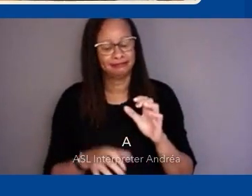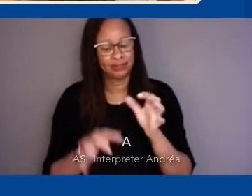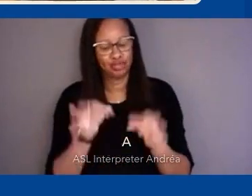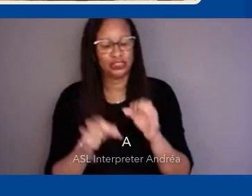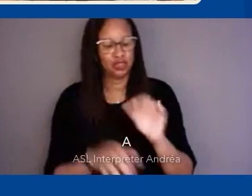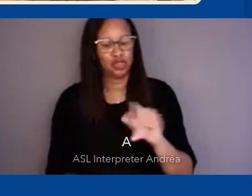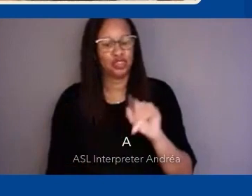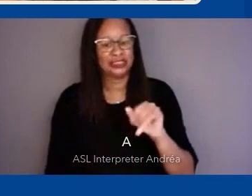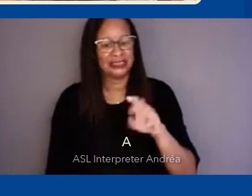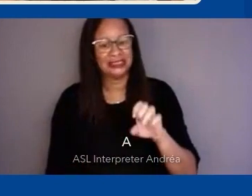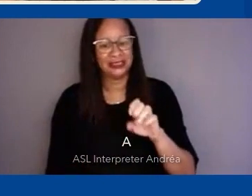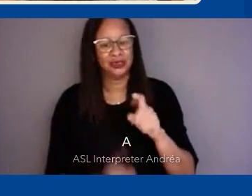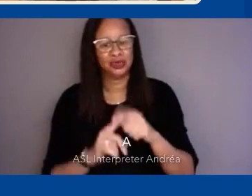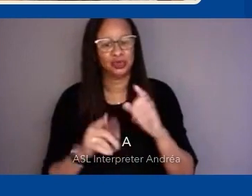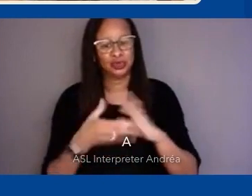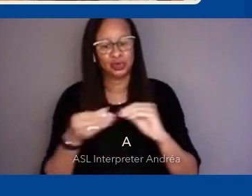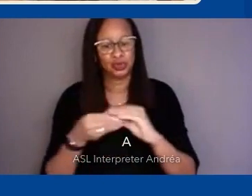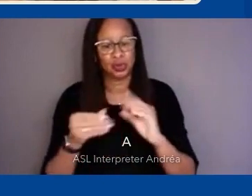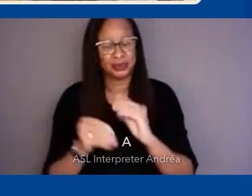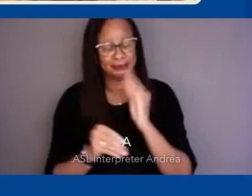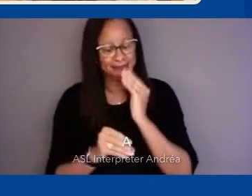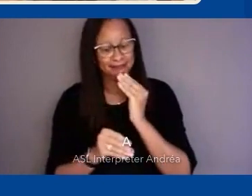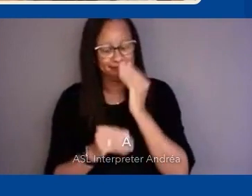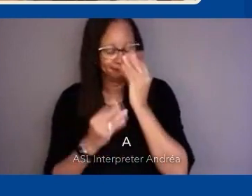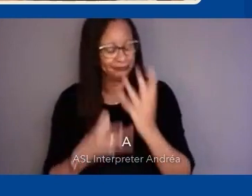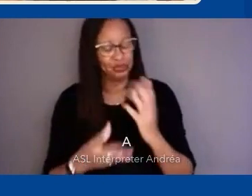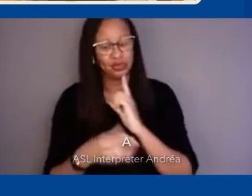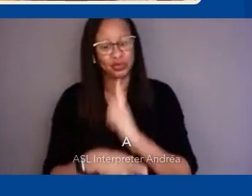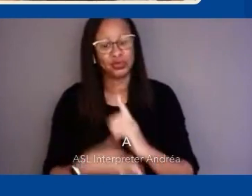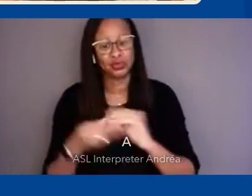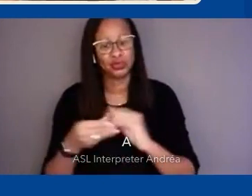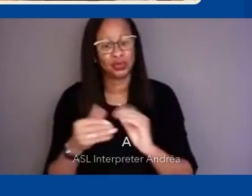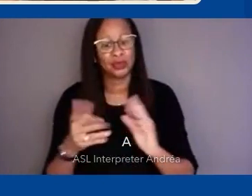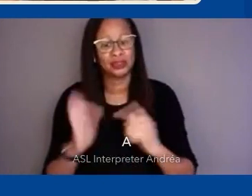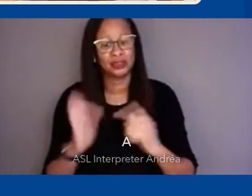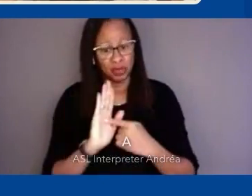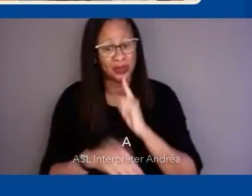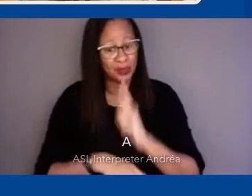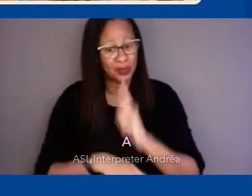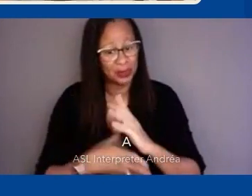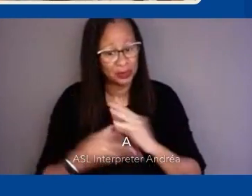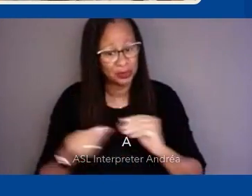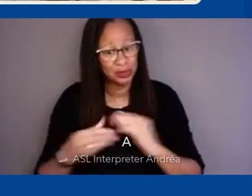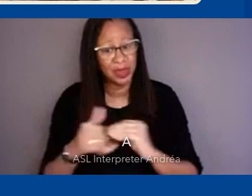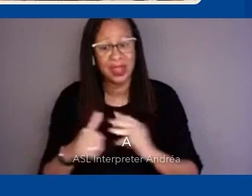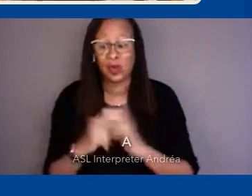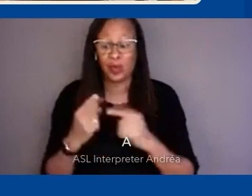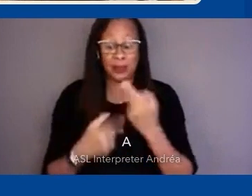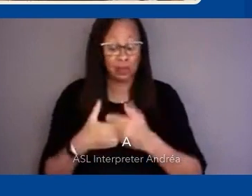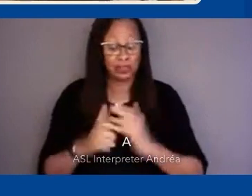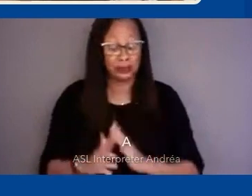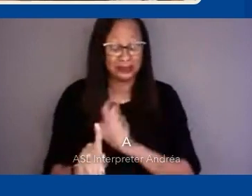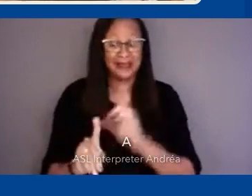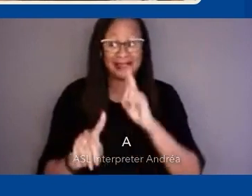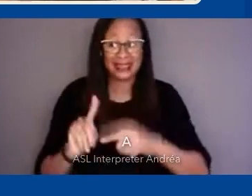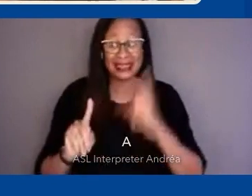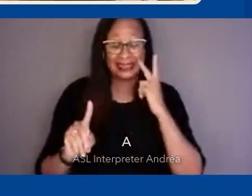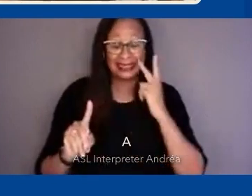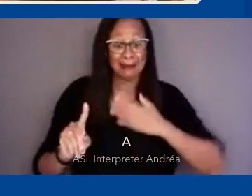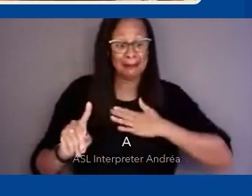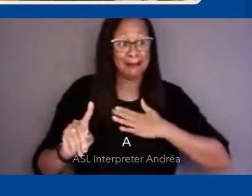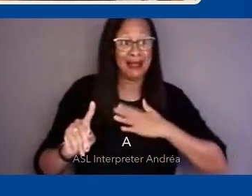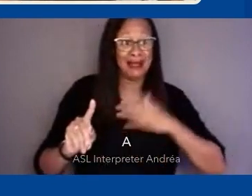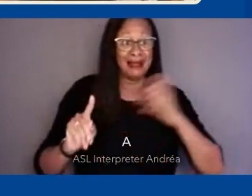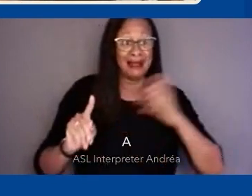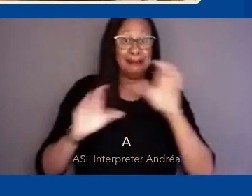maybe the participants themselves can't see the bigger picture. But it's always been